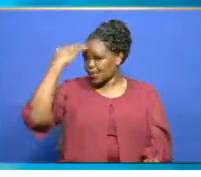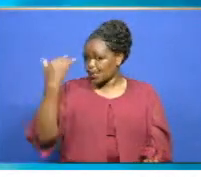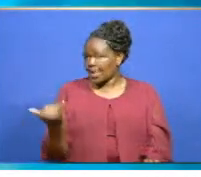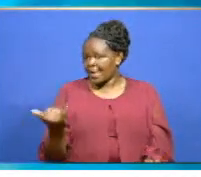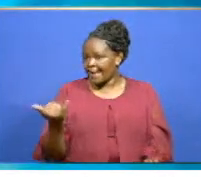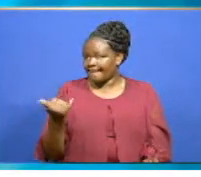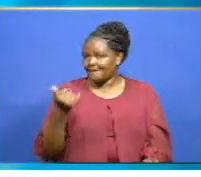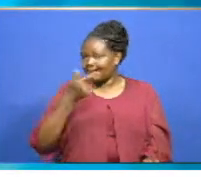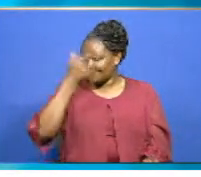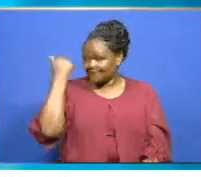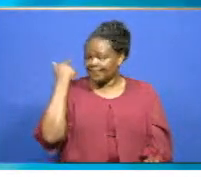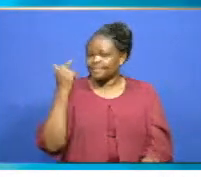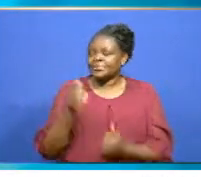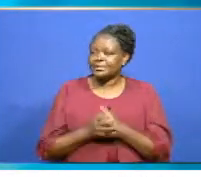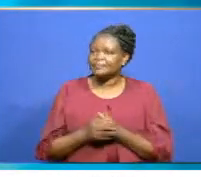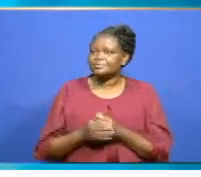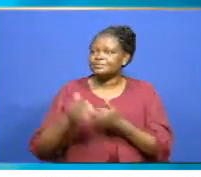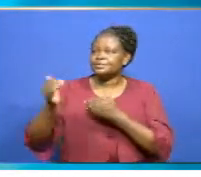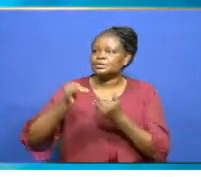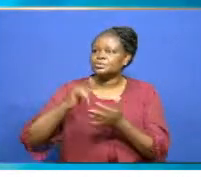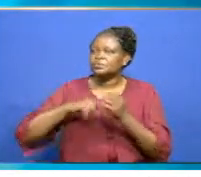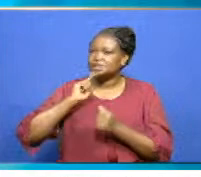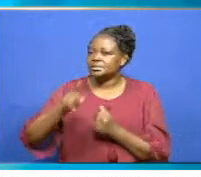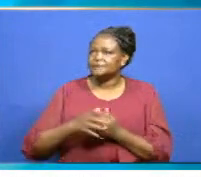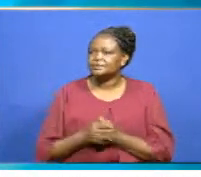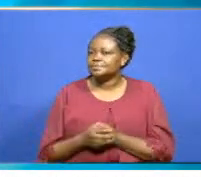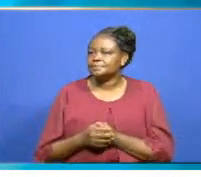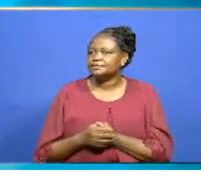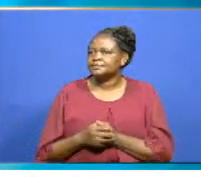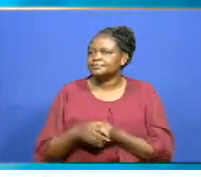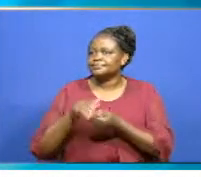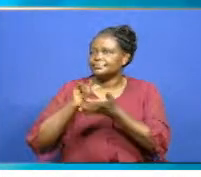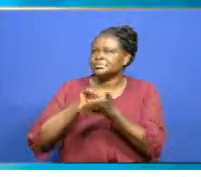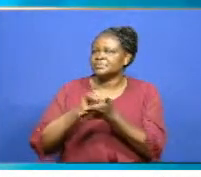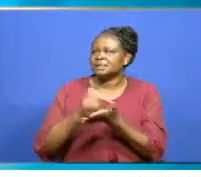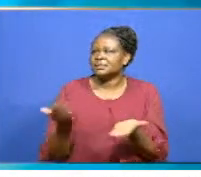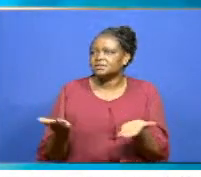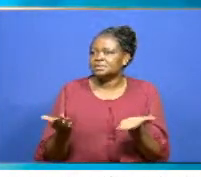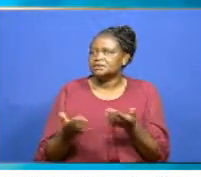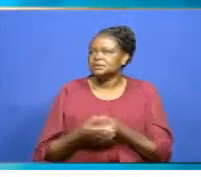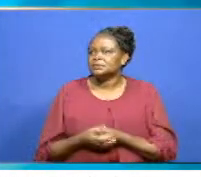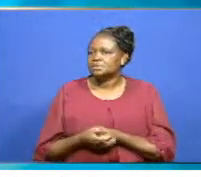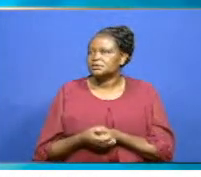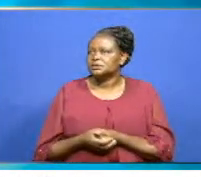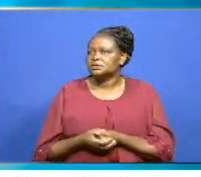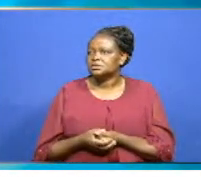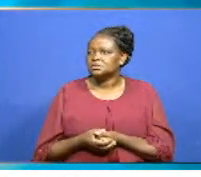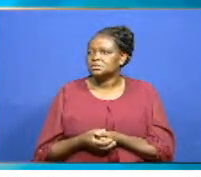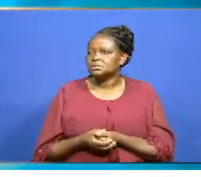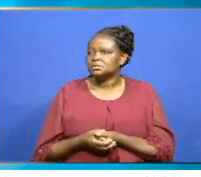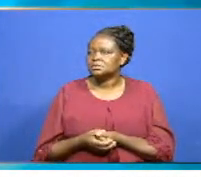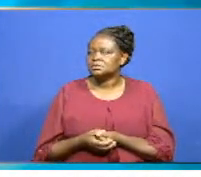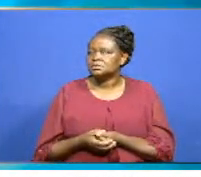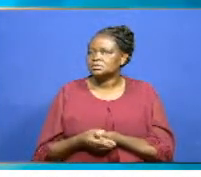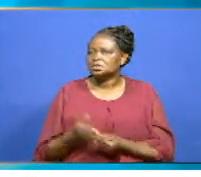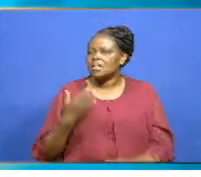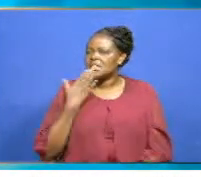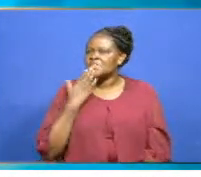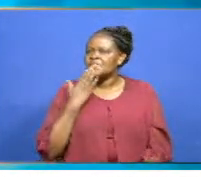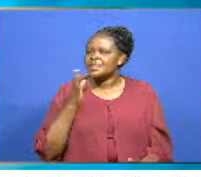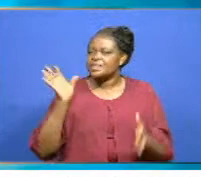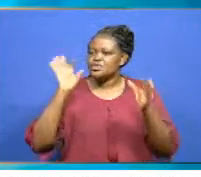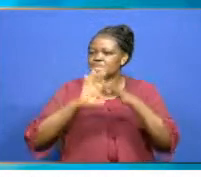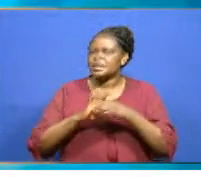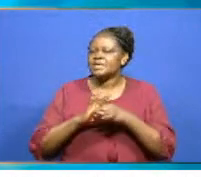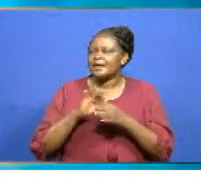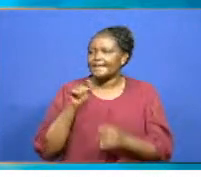and it comes close to what he was saying, that the so-called Luhya unity, which should not be the